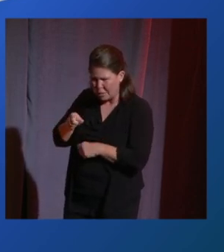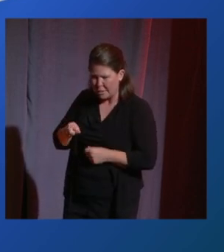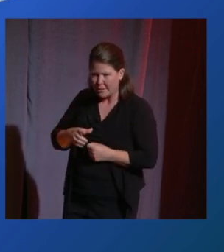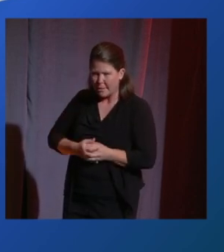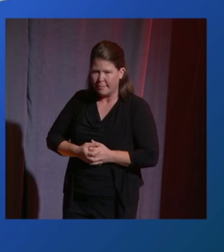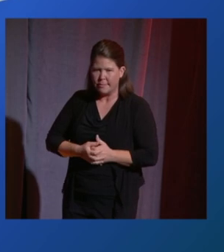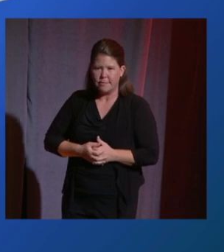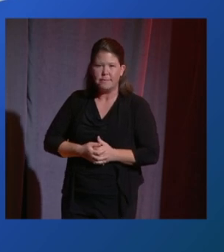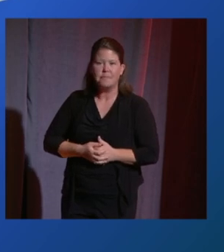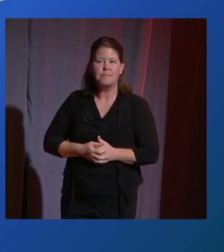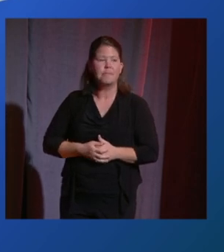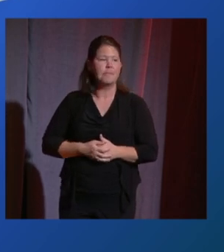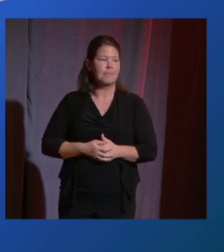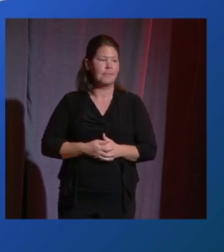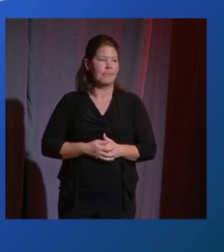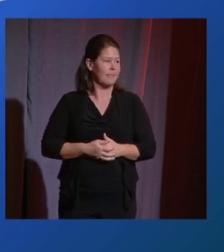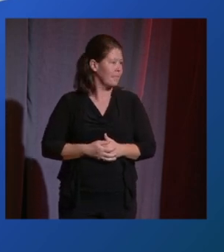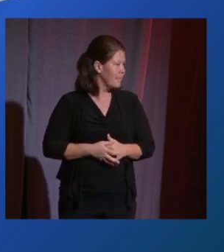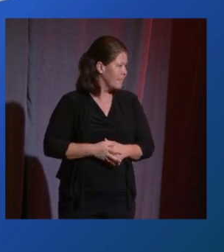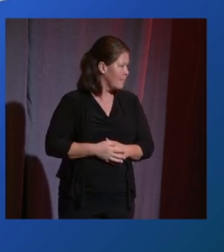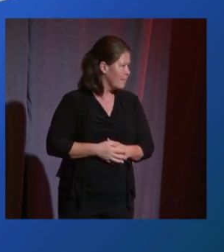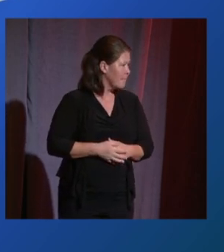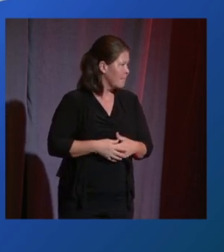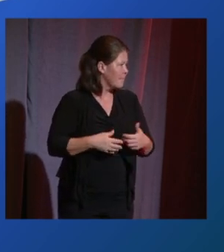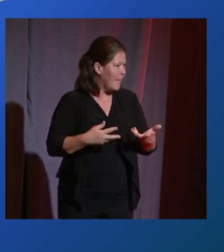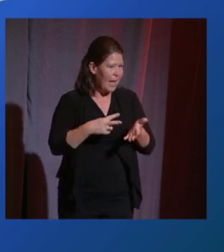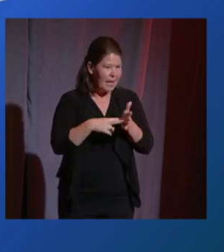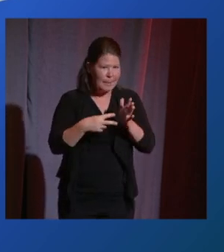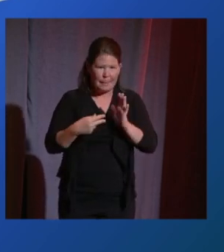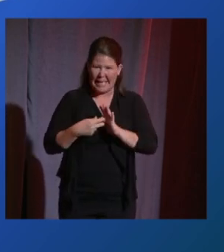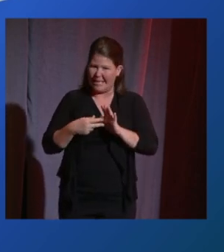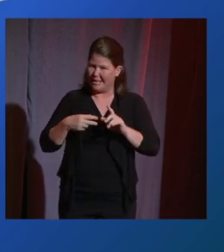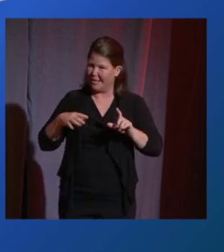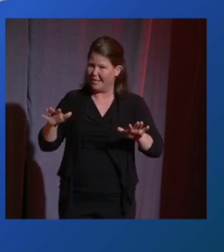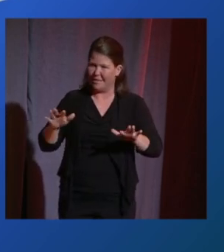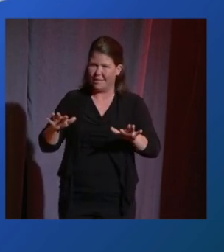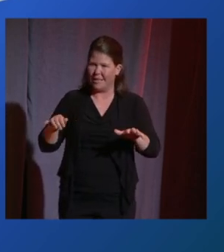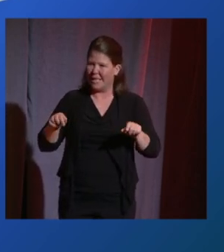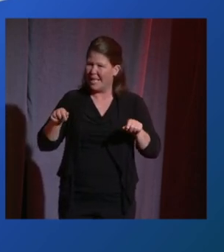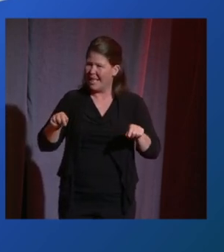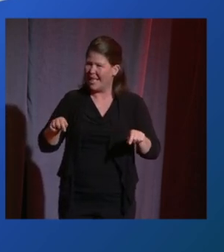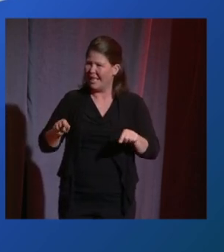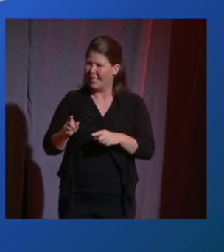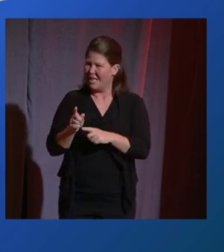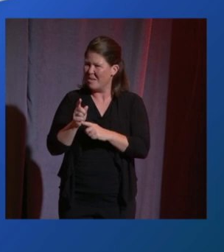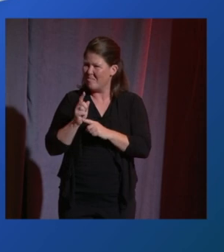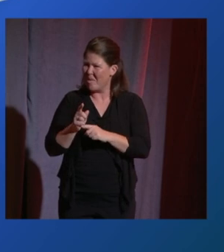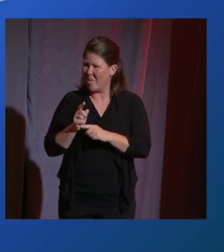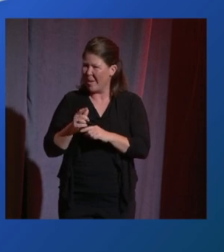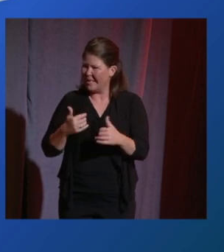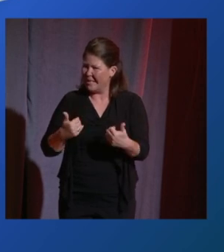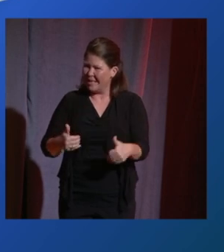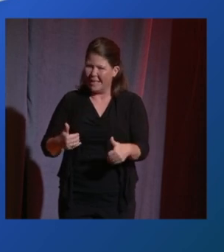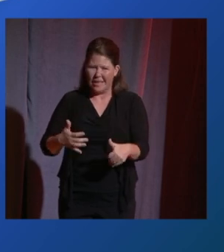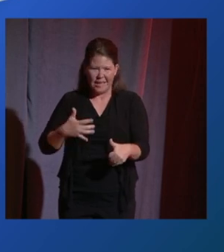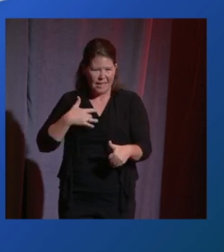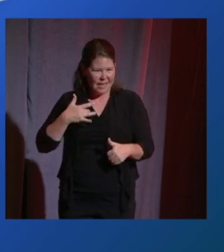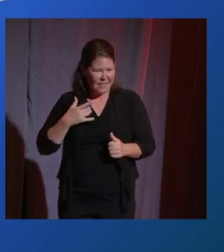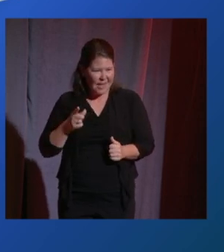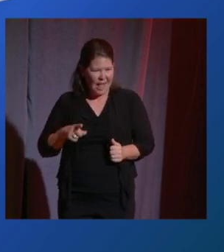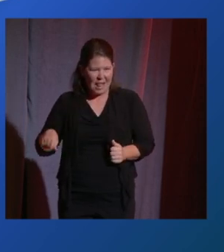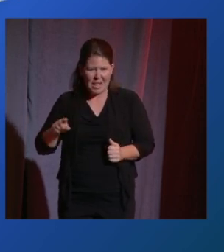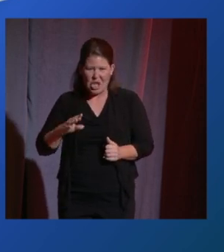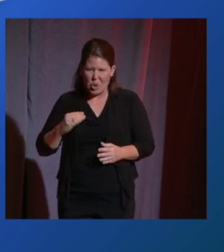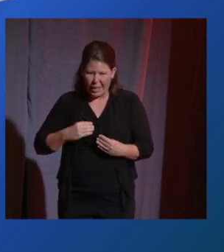be a moment an hour that that I always remember because you inspire me and you make me feel